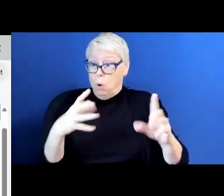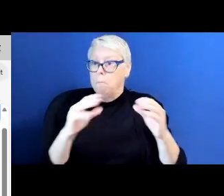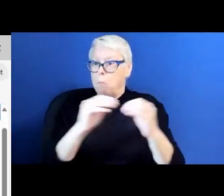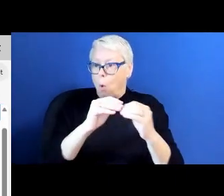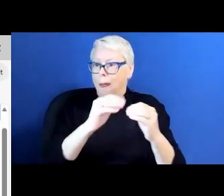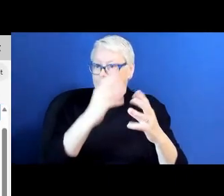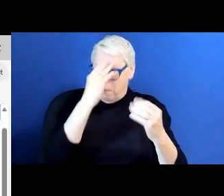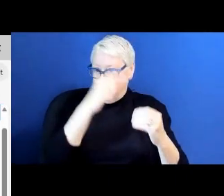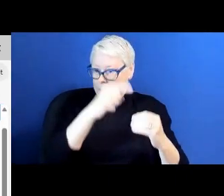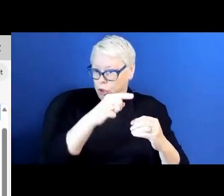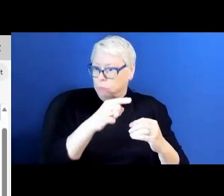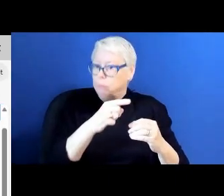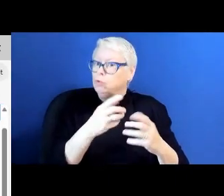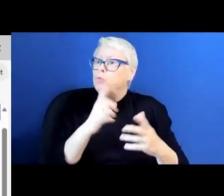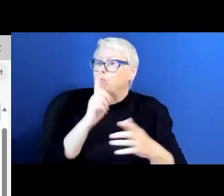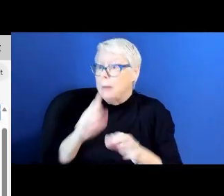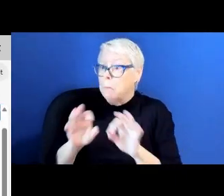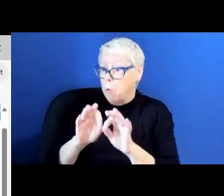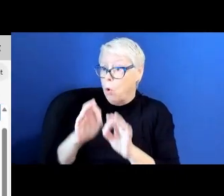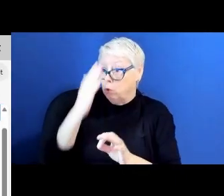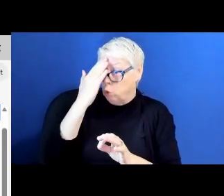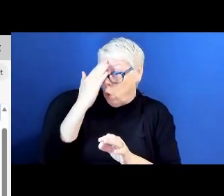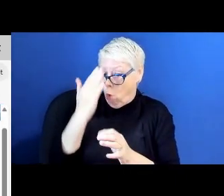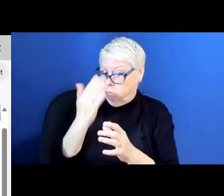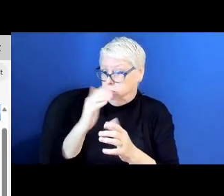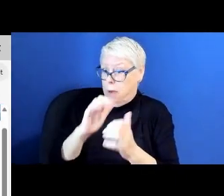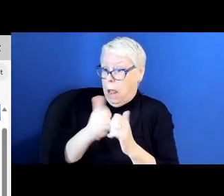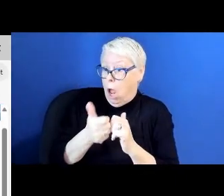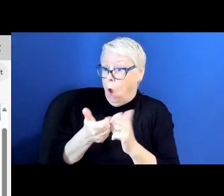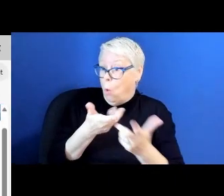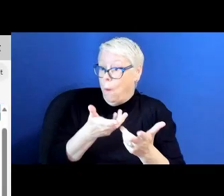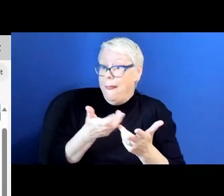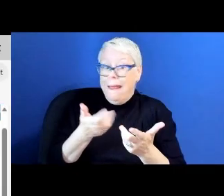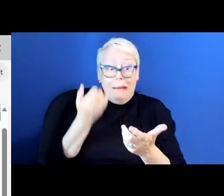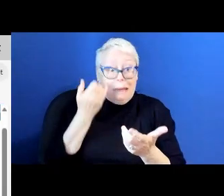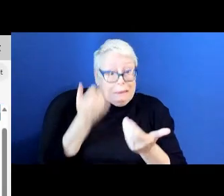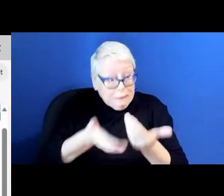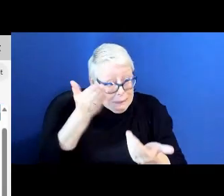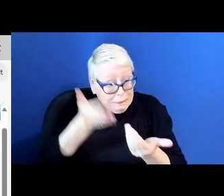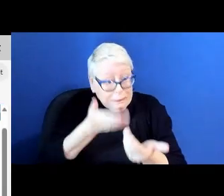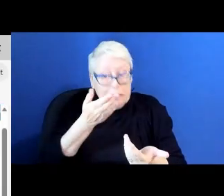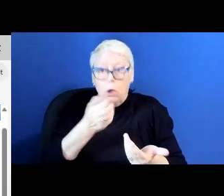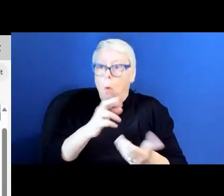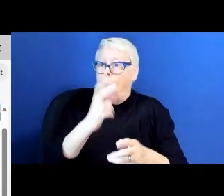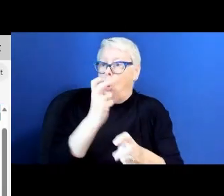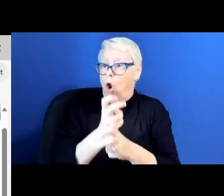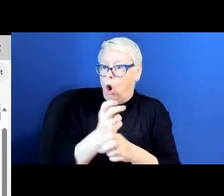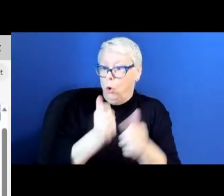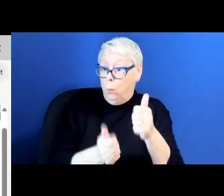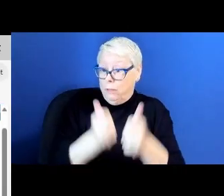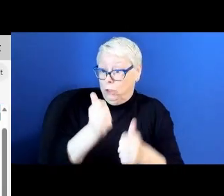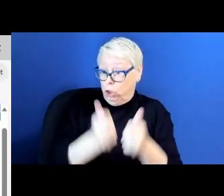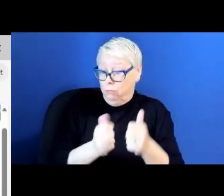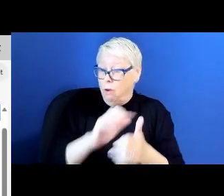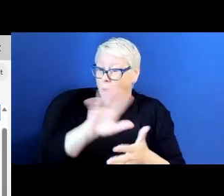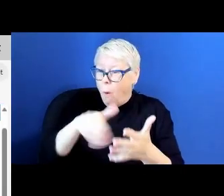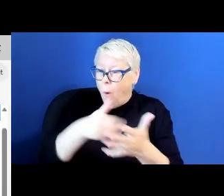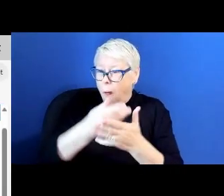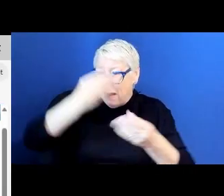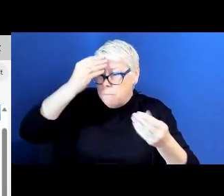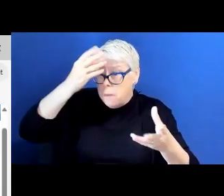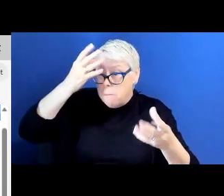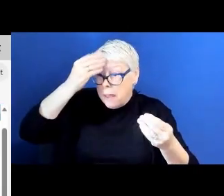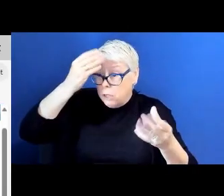is to know, as well as how difficult or easy application is. And all of this information has been